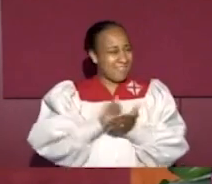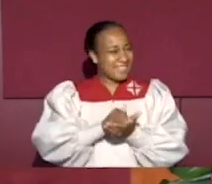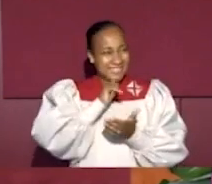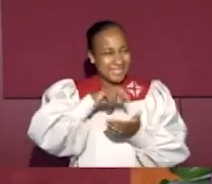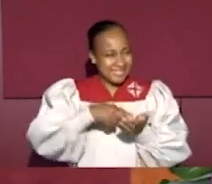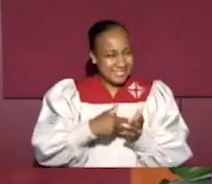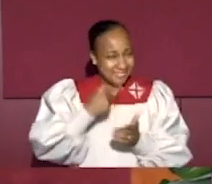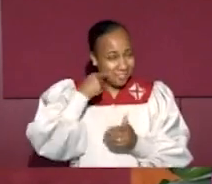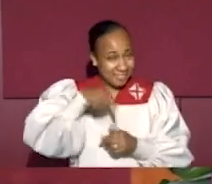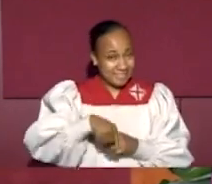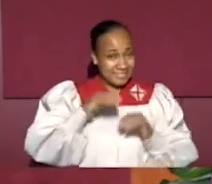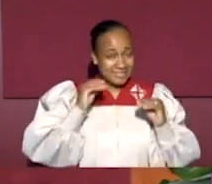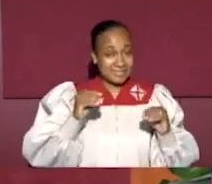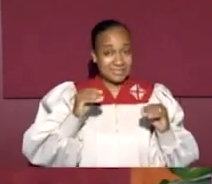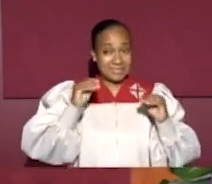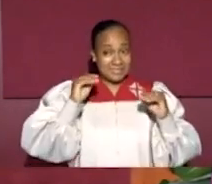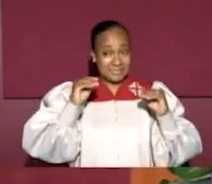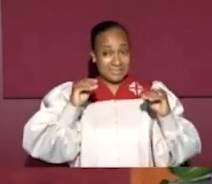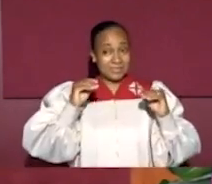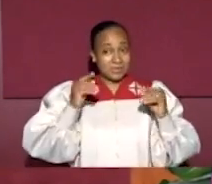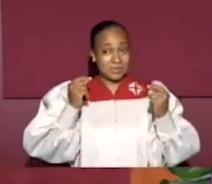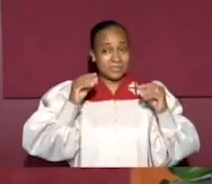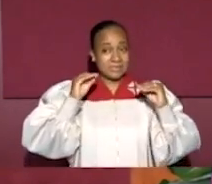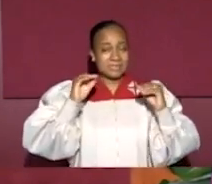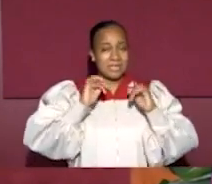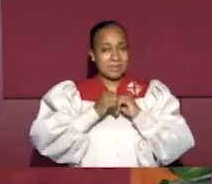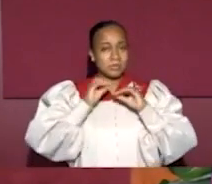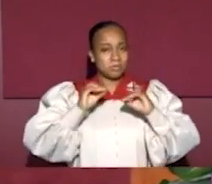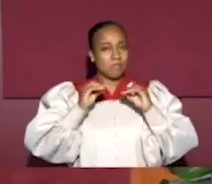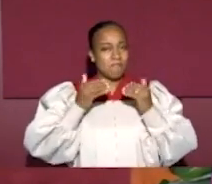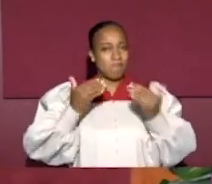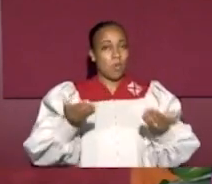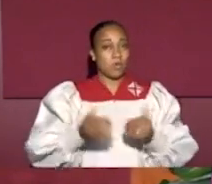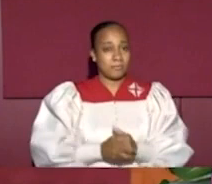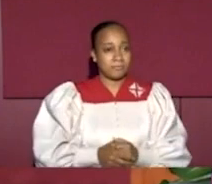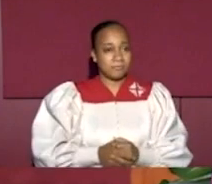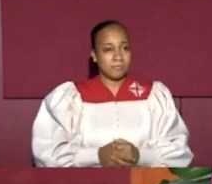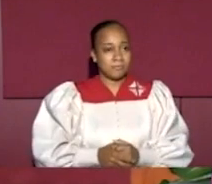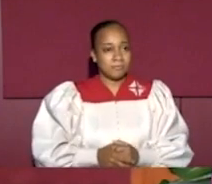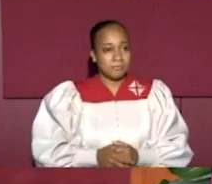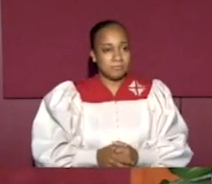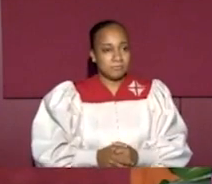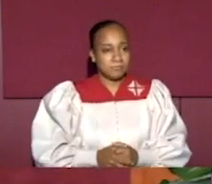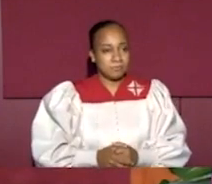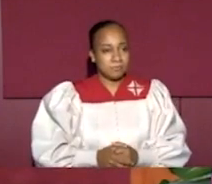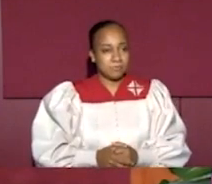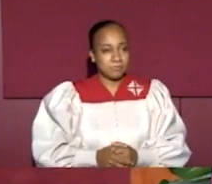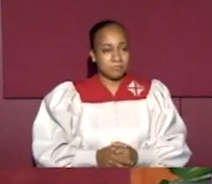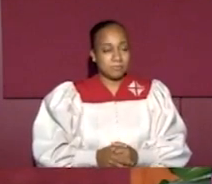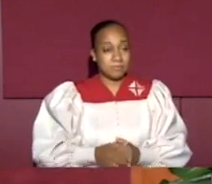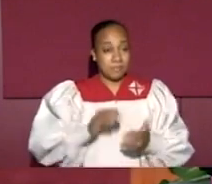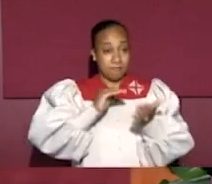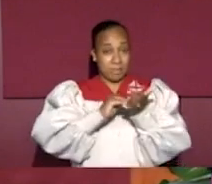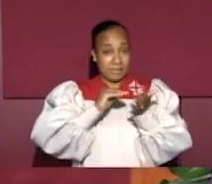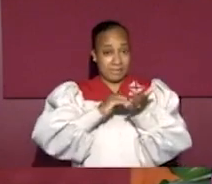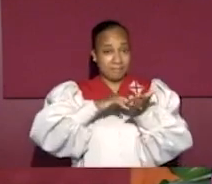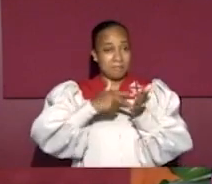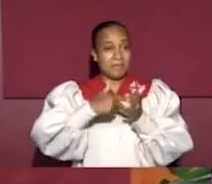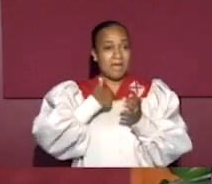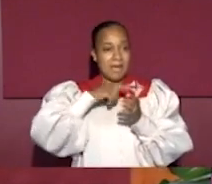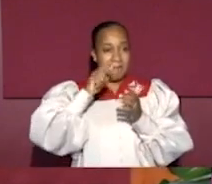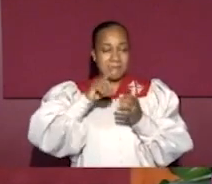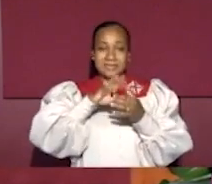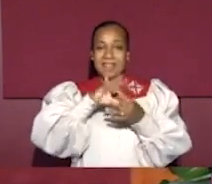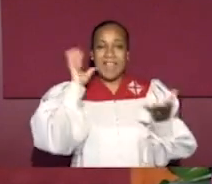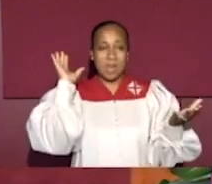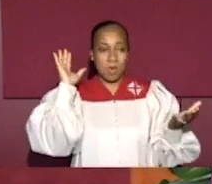of this teaching. The intent of this teaching is to teach us to move forward. Amen? All right. So we said to forgive means that I must let